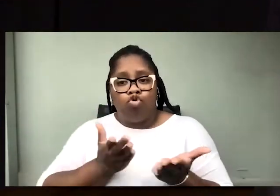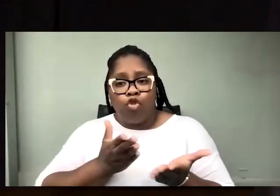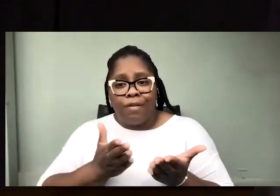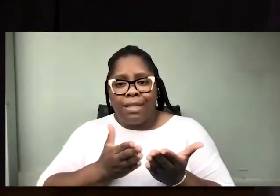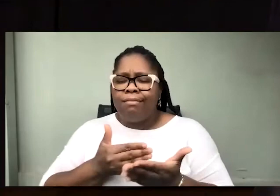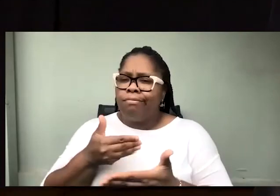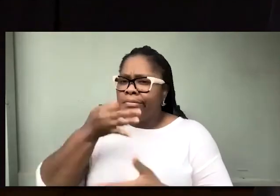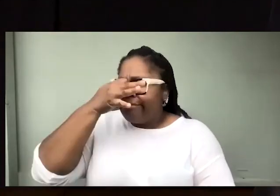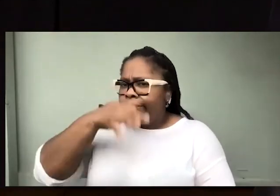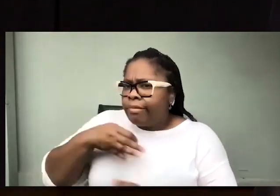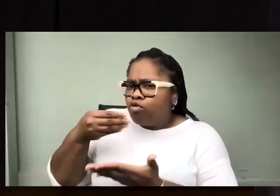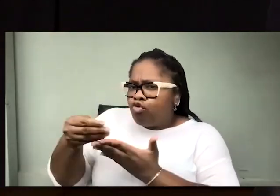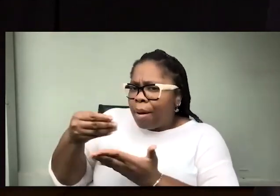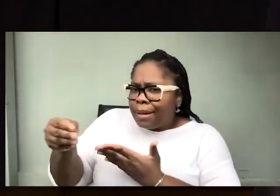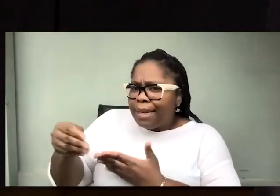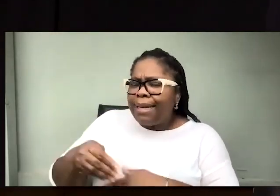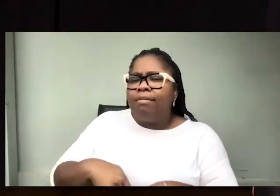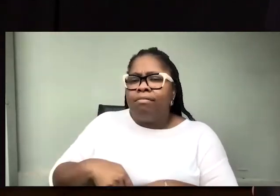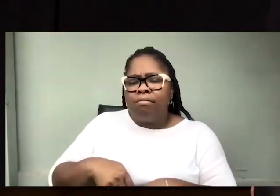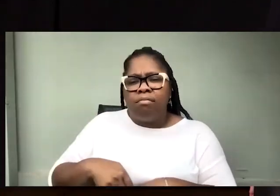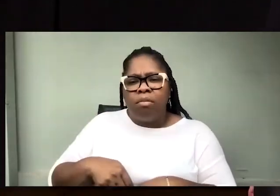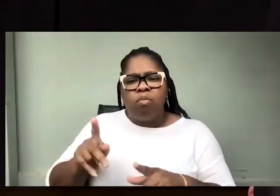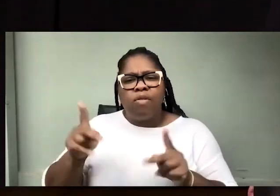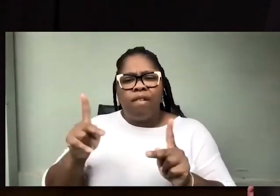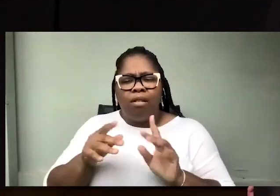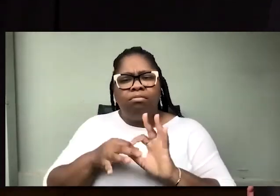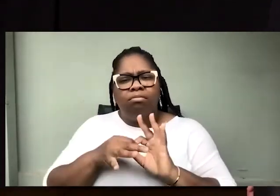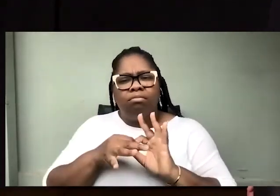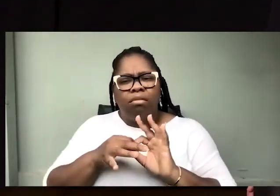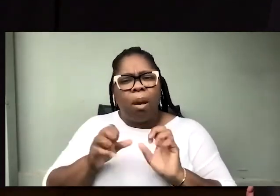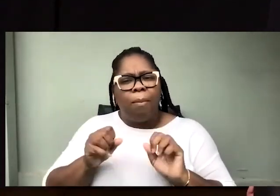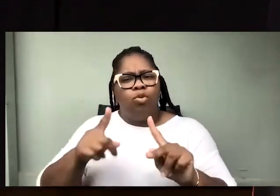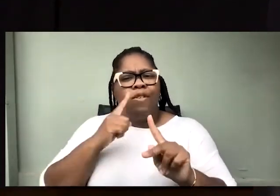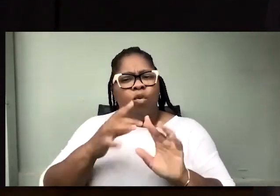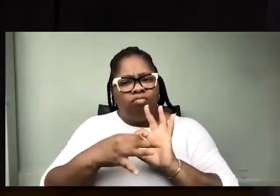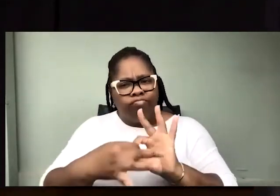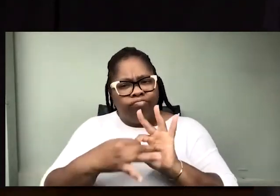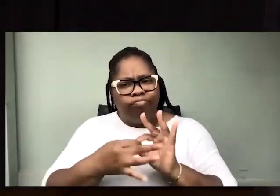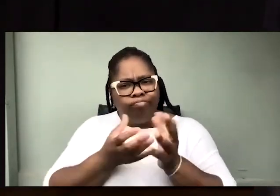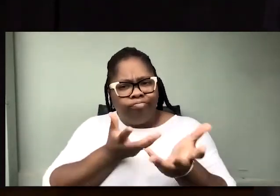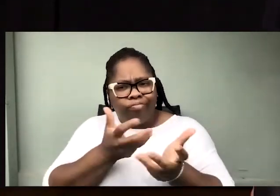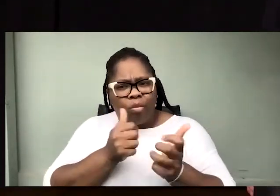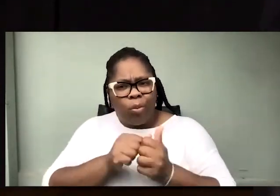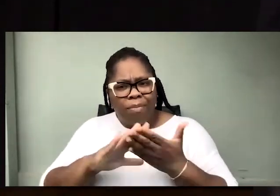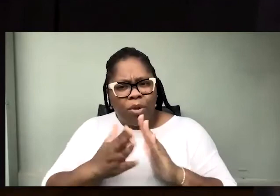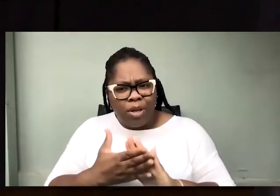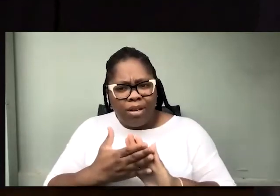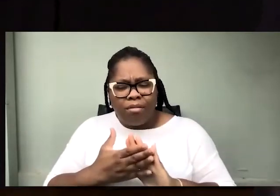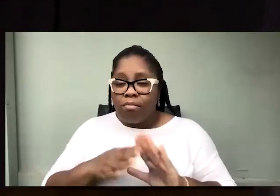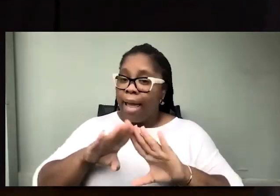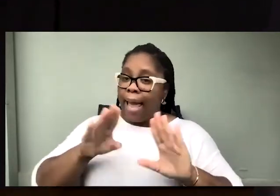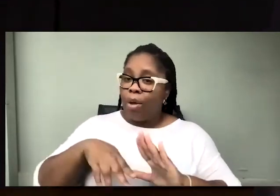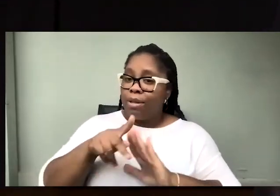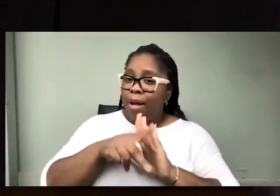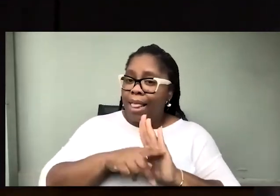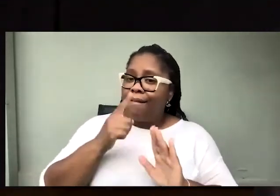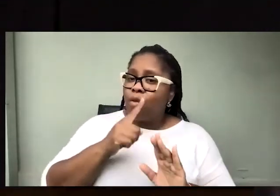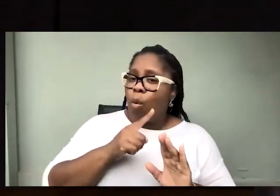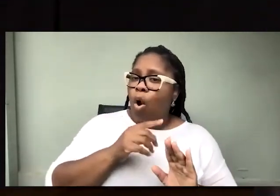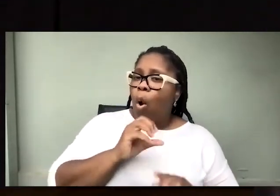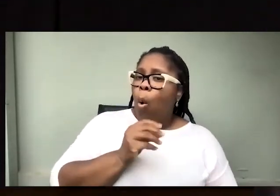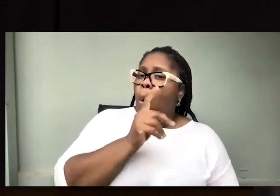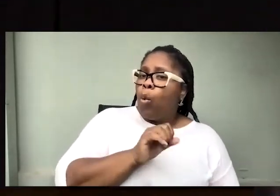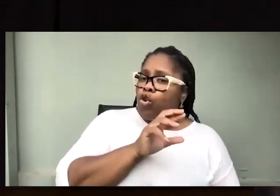shopping, and allow for continued engagement and connectedness in the community. Housing policies for owners and renters,